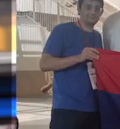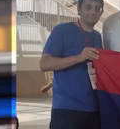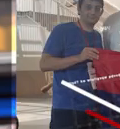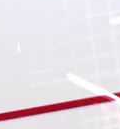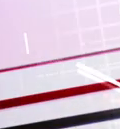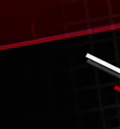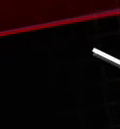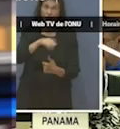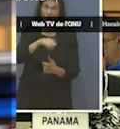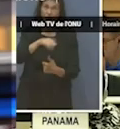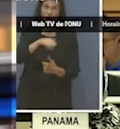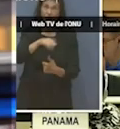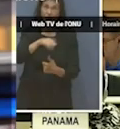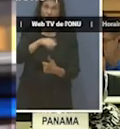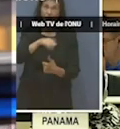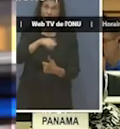Physics.